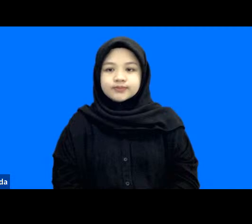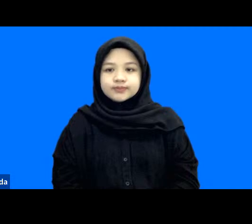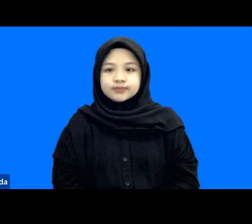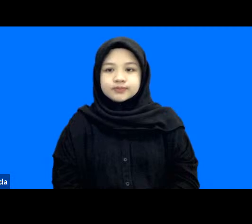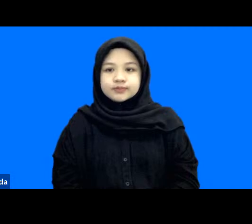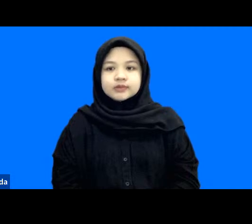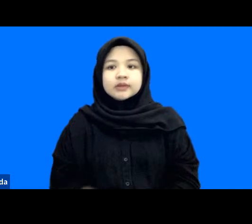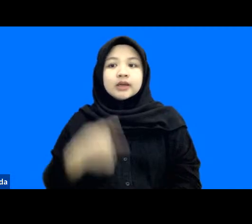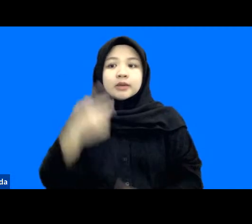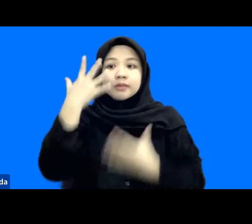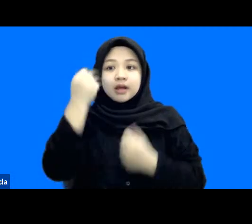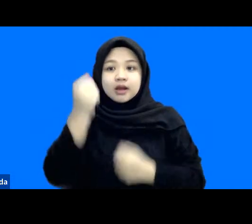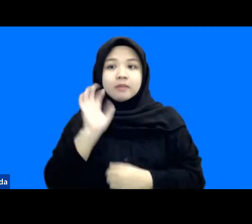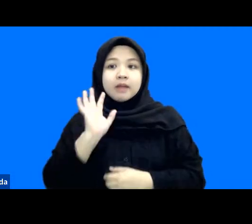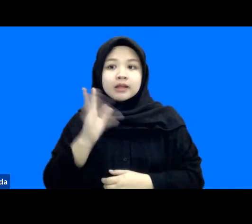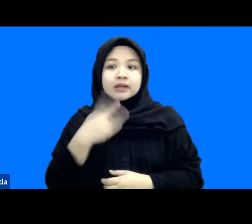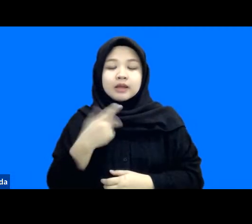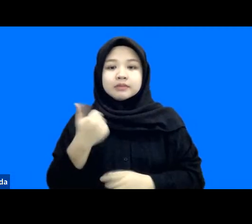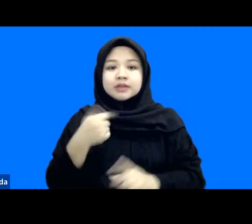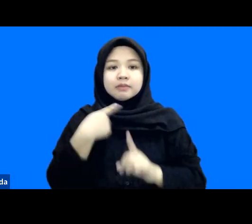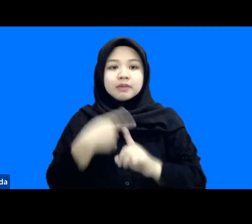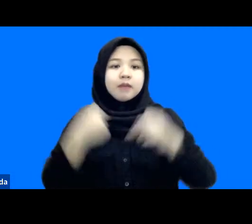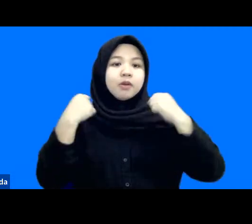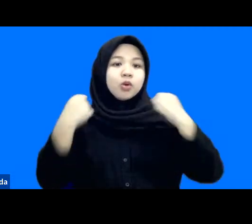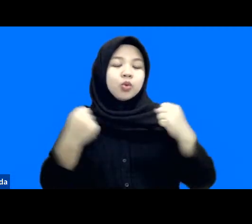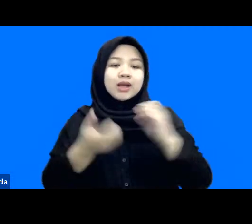with education working group of